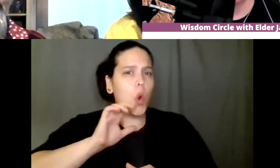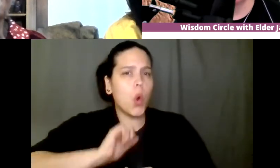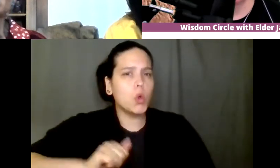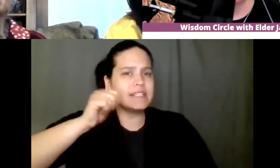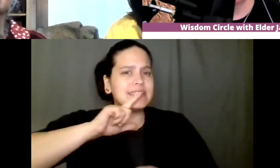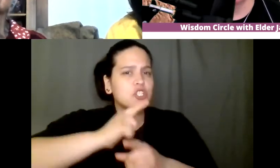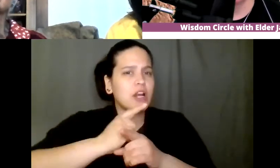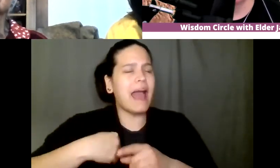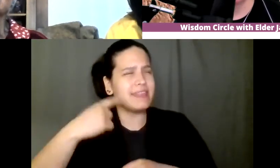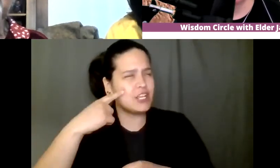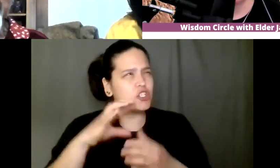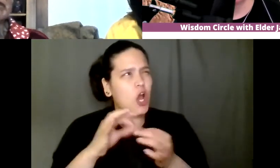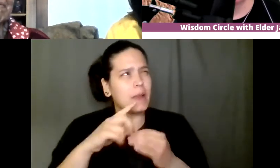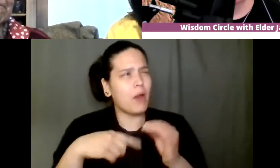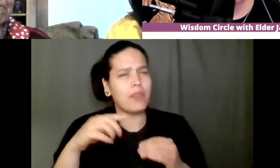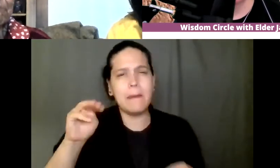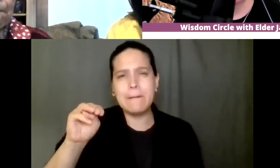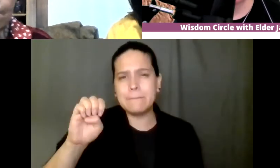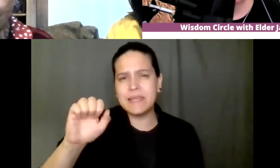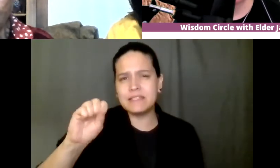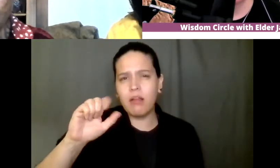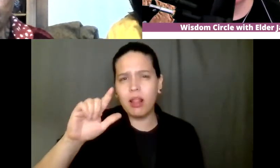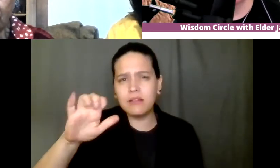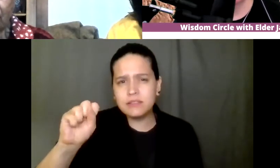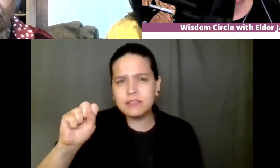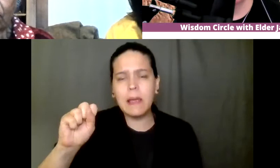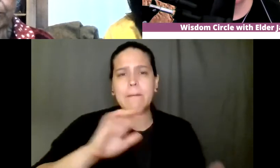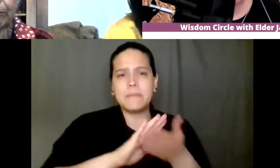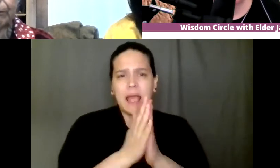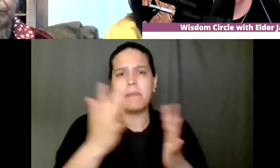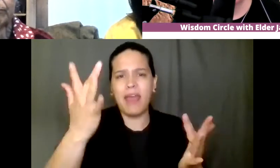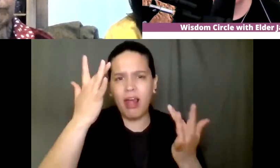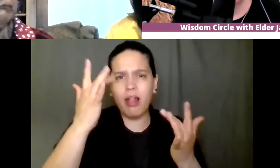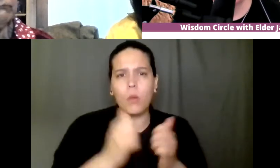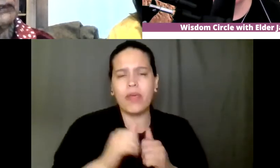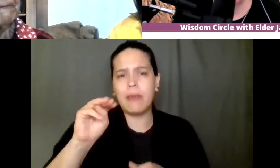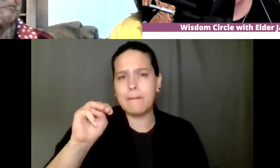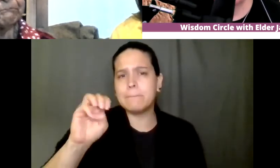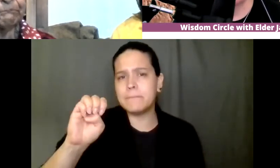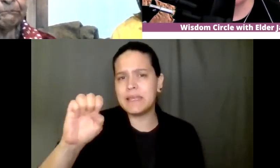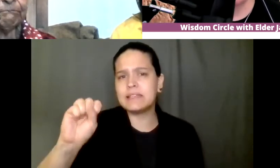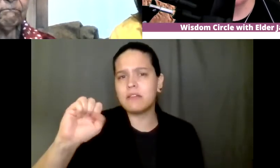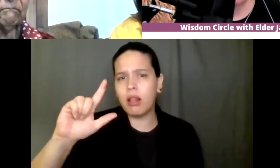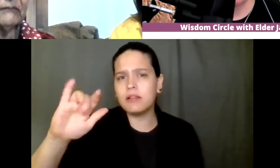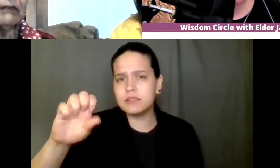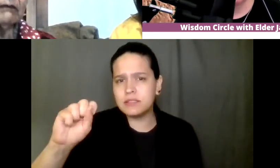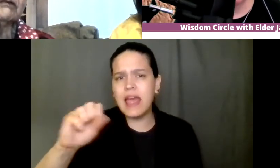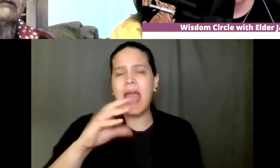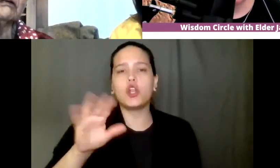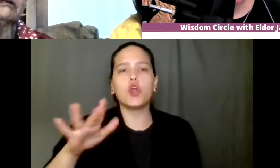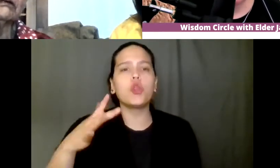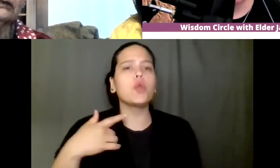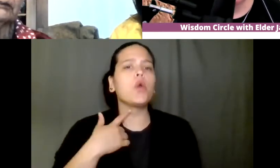measles, was very ill, became very ill with the measles, and her throat was